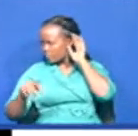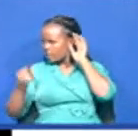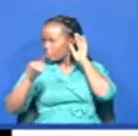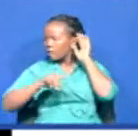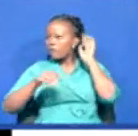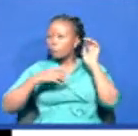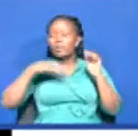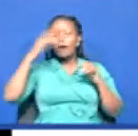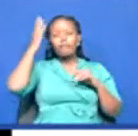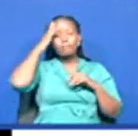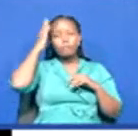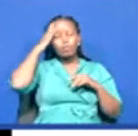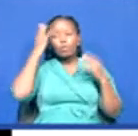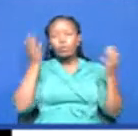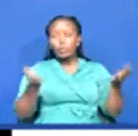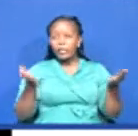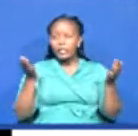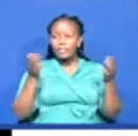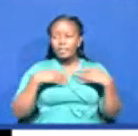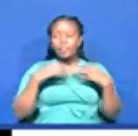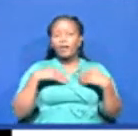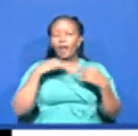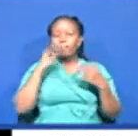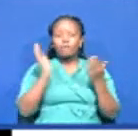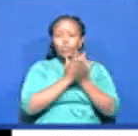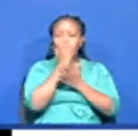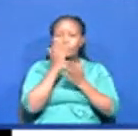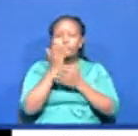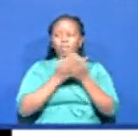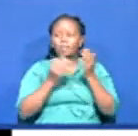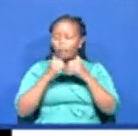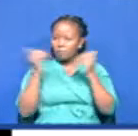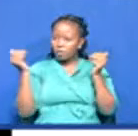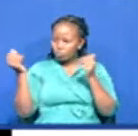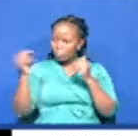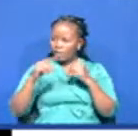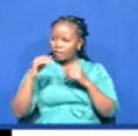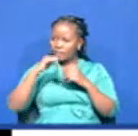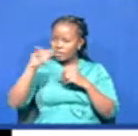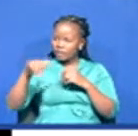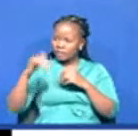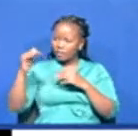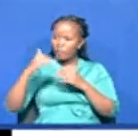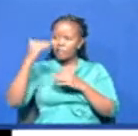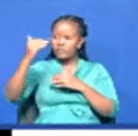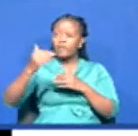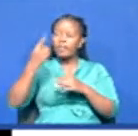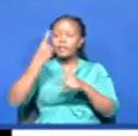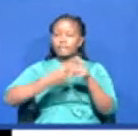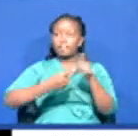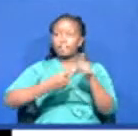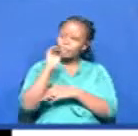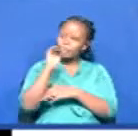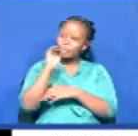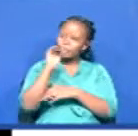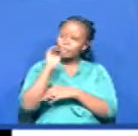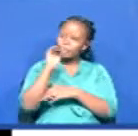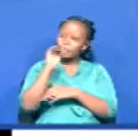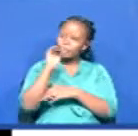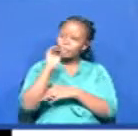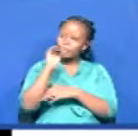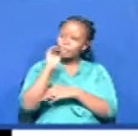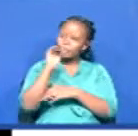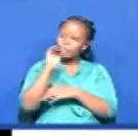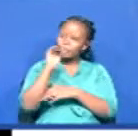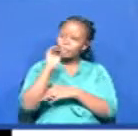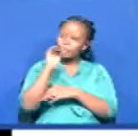removed the starting line to January of next year, and for those of you who had paid, your money will be